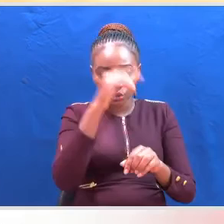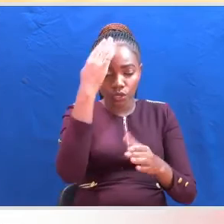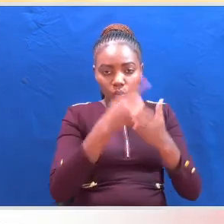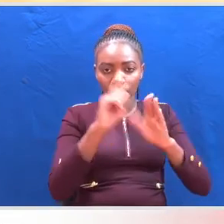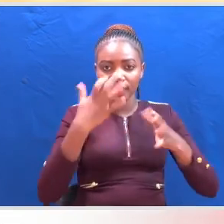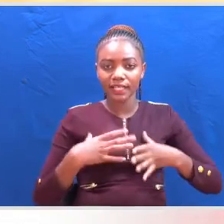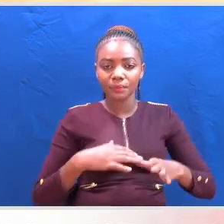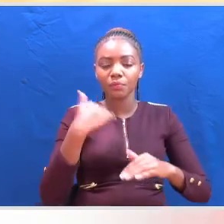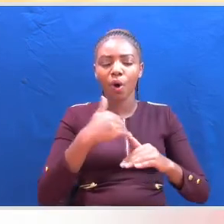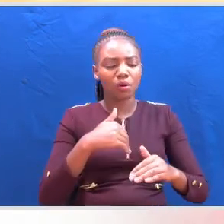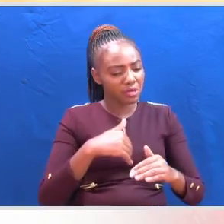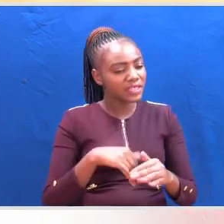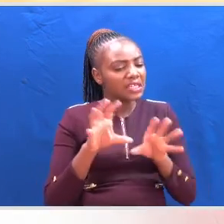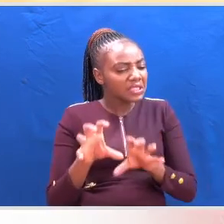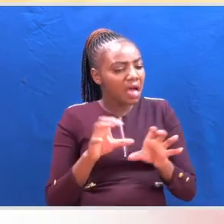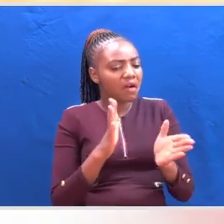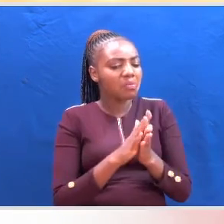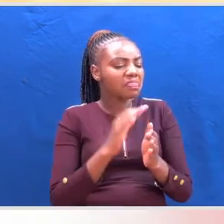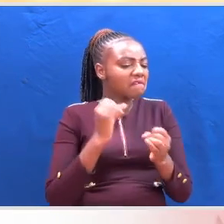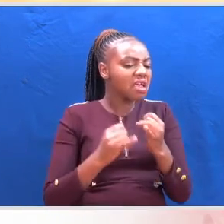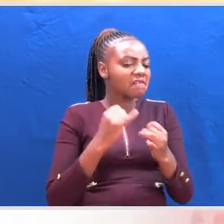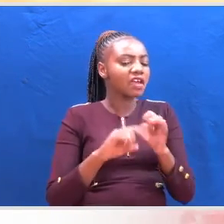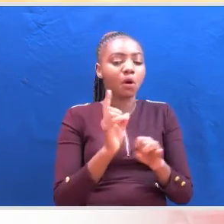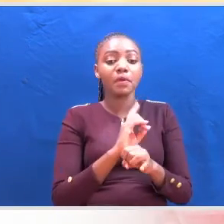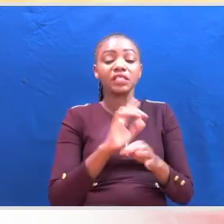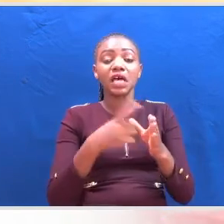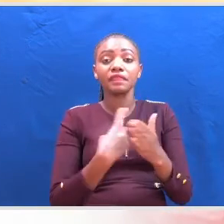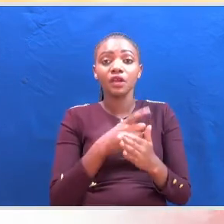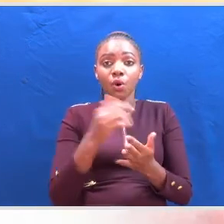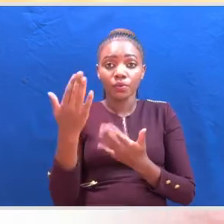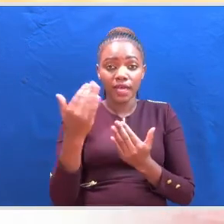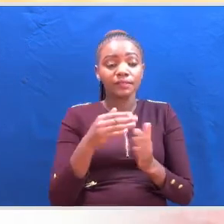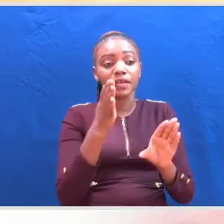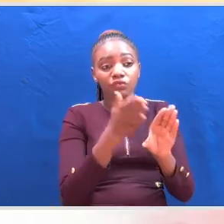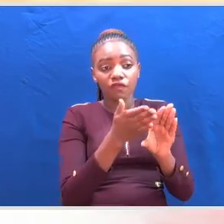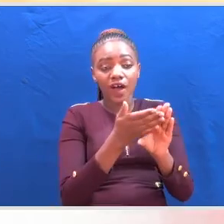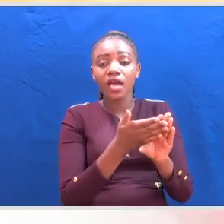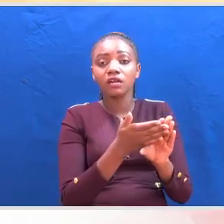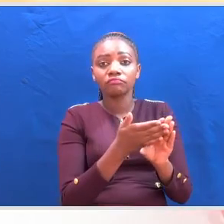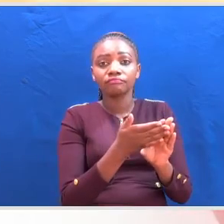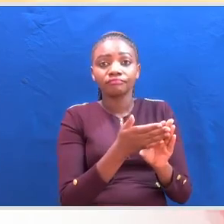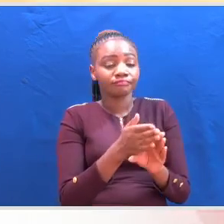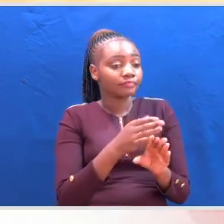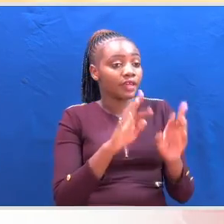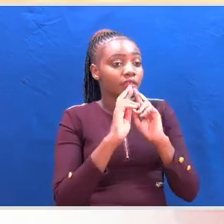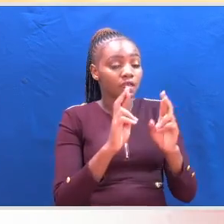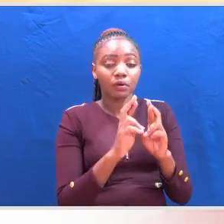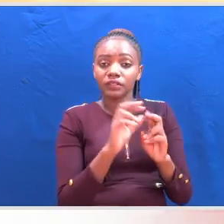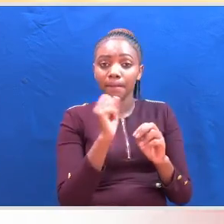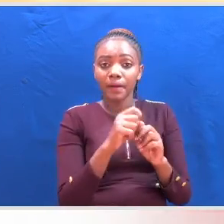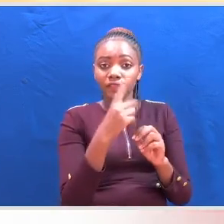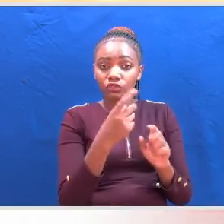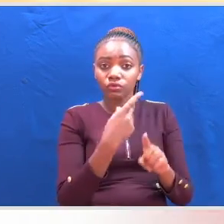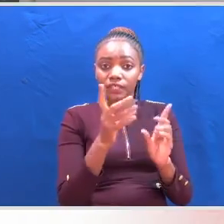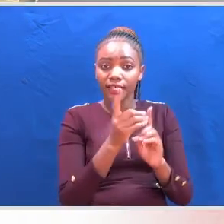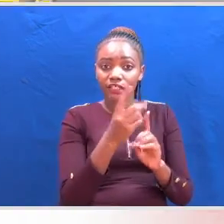last minuters. So we expect the inaugural date to be 20th of Feb. We'll receive the money as well as the returns with respect to